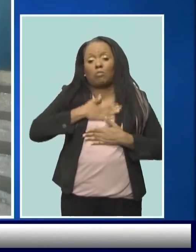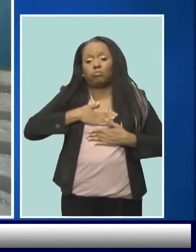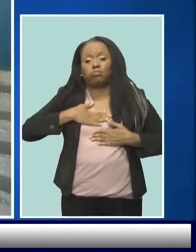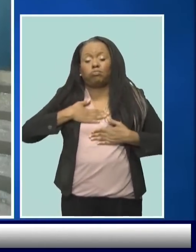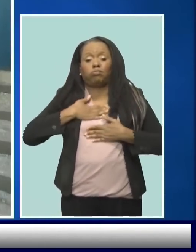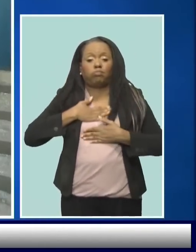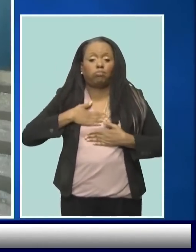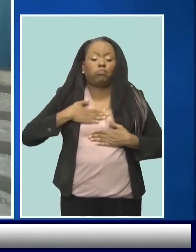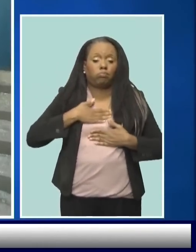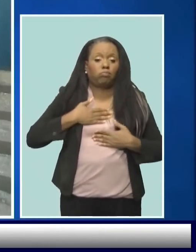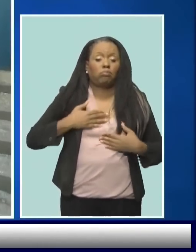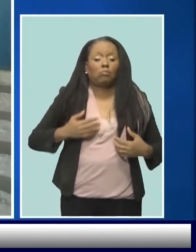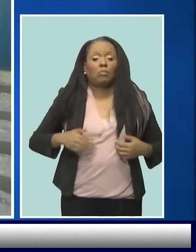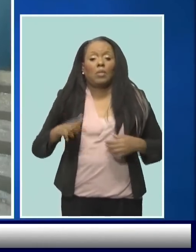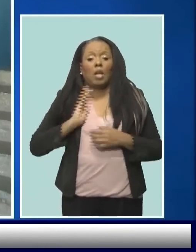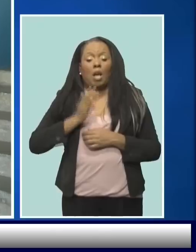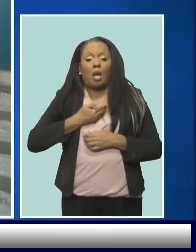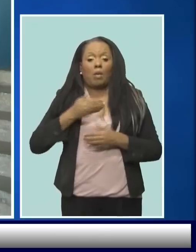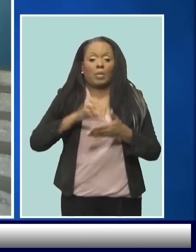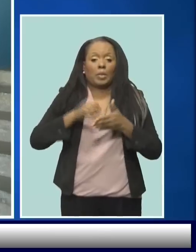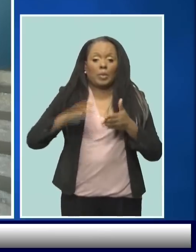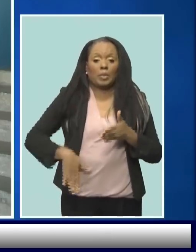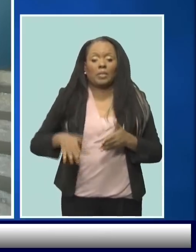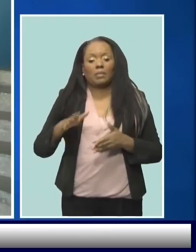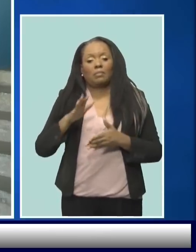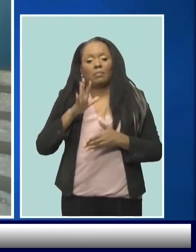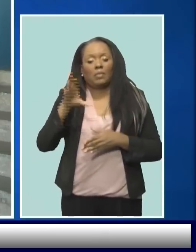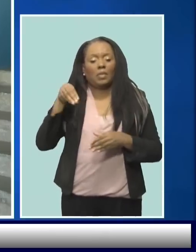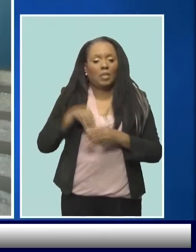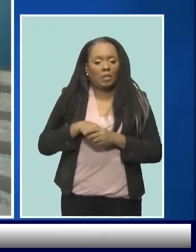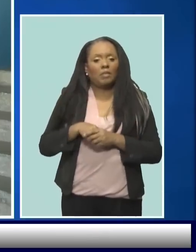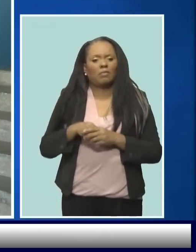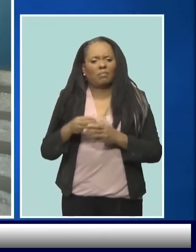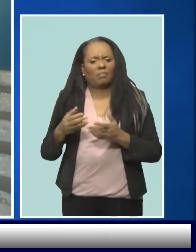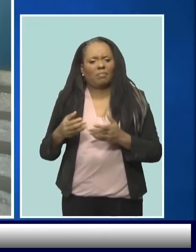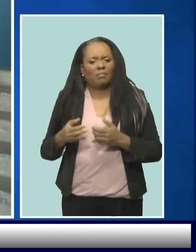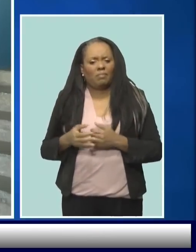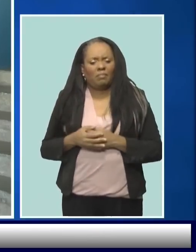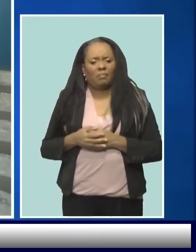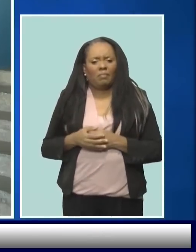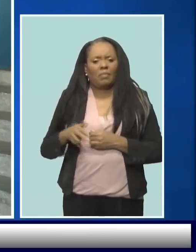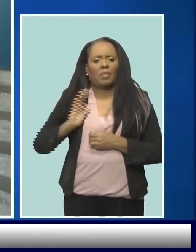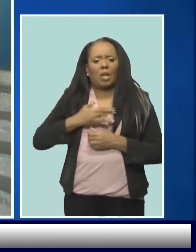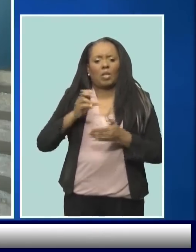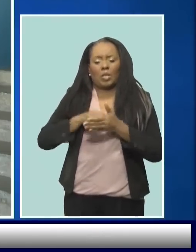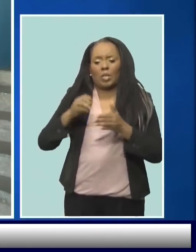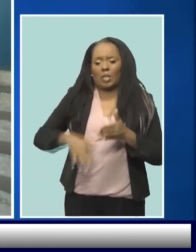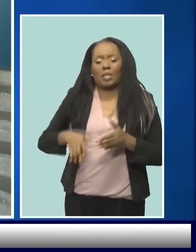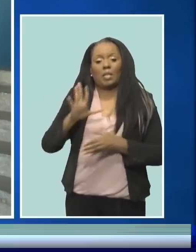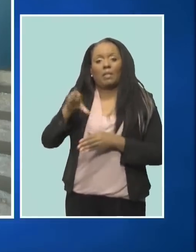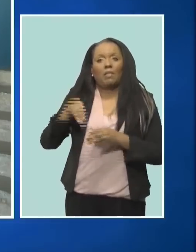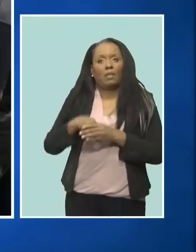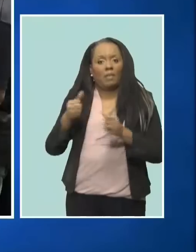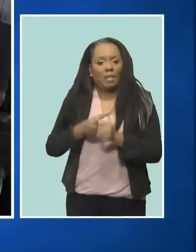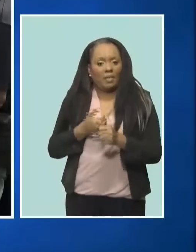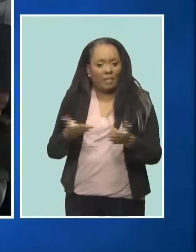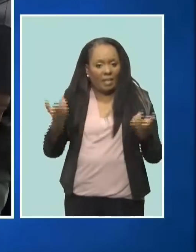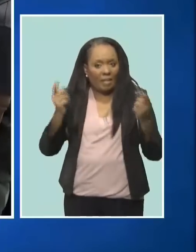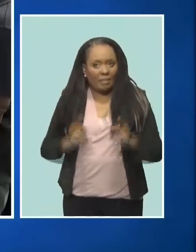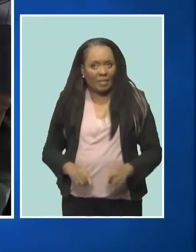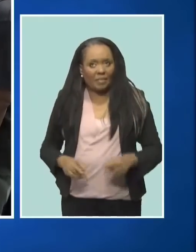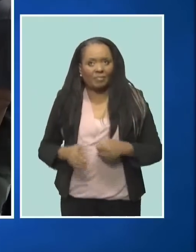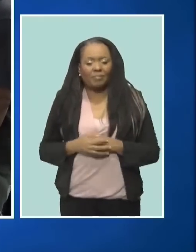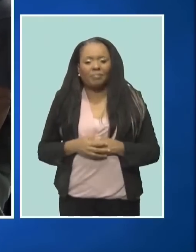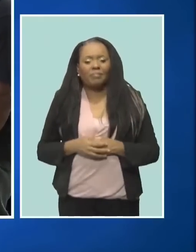because our students participated for this. They were actually involved in what was happening. As to what is